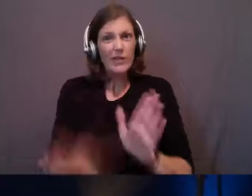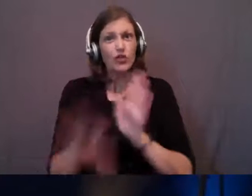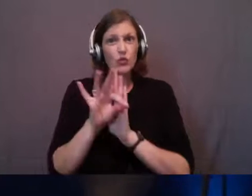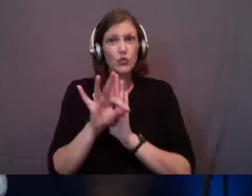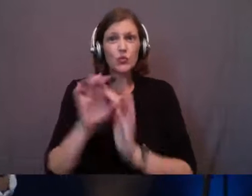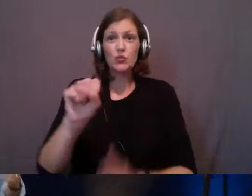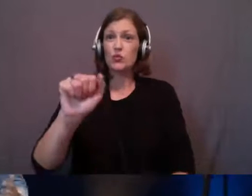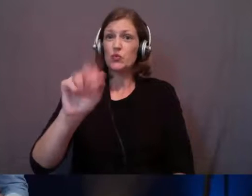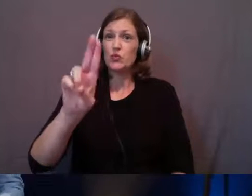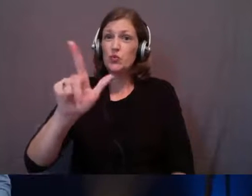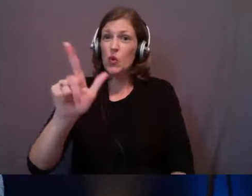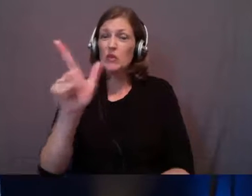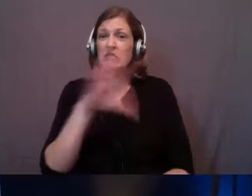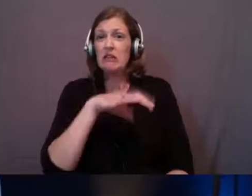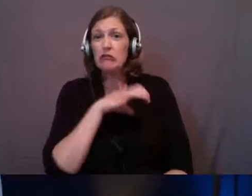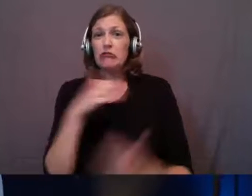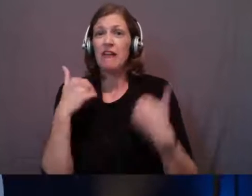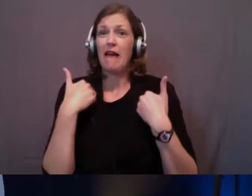had a lot of cracks and made a lot of mistakes.